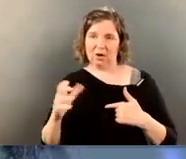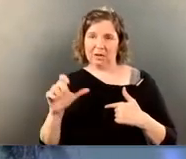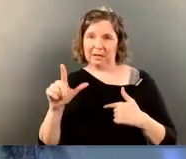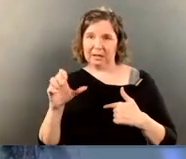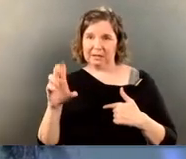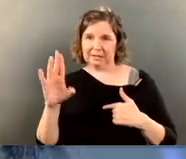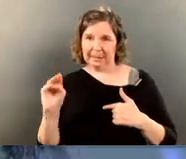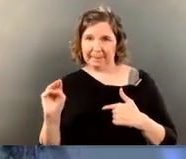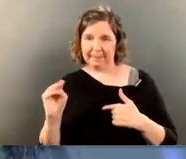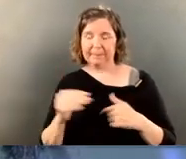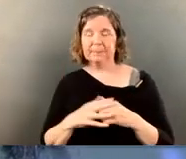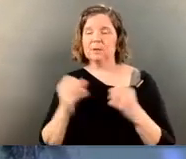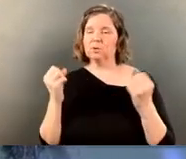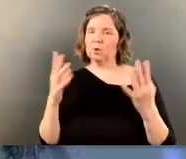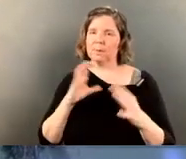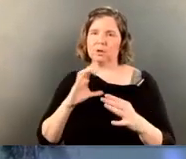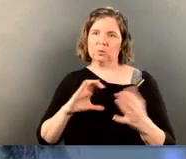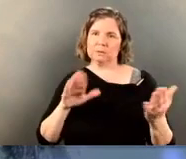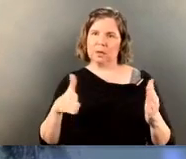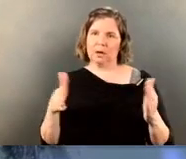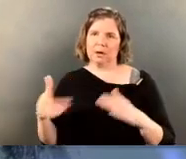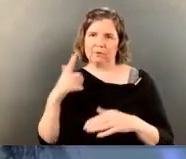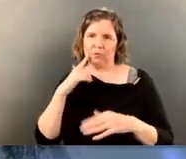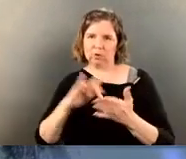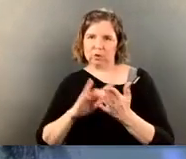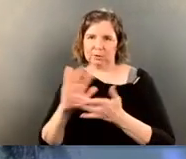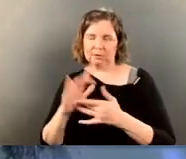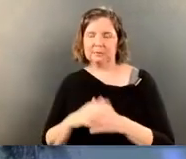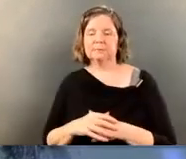Colosseum. So many Christians died for Jesus.